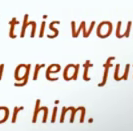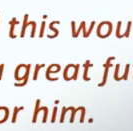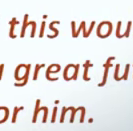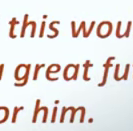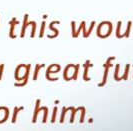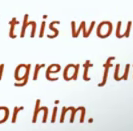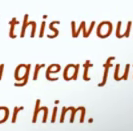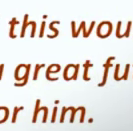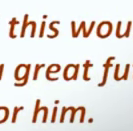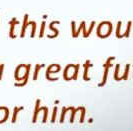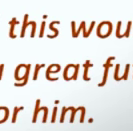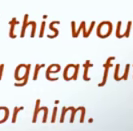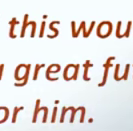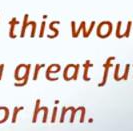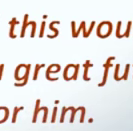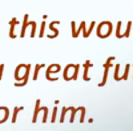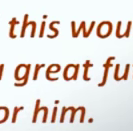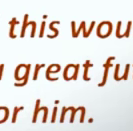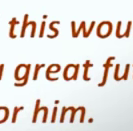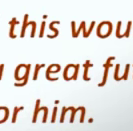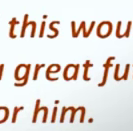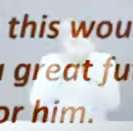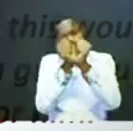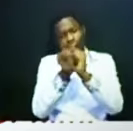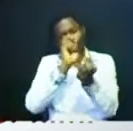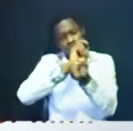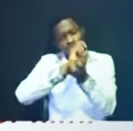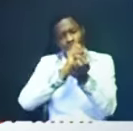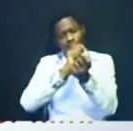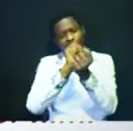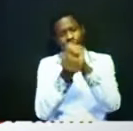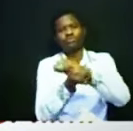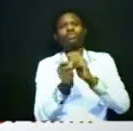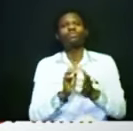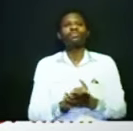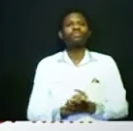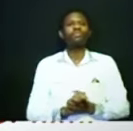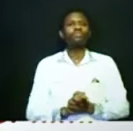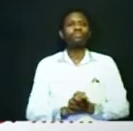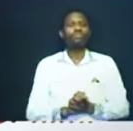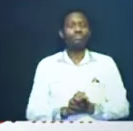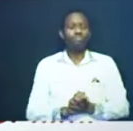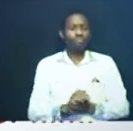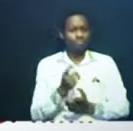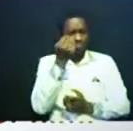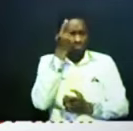God's power of transformation. Are we together? Yeah. Mark chapter